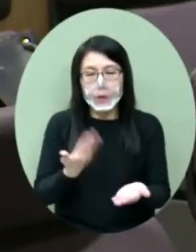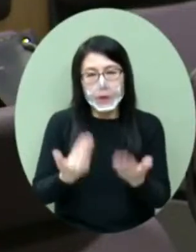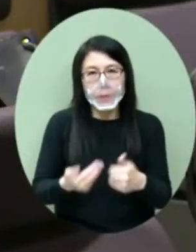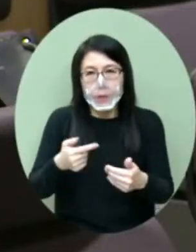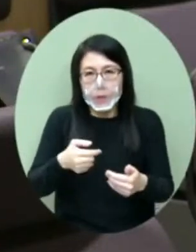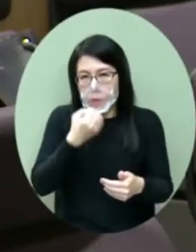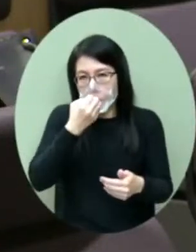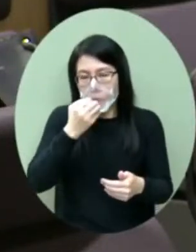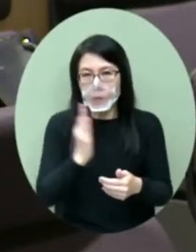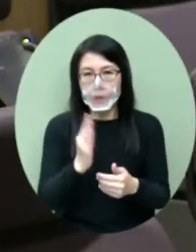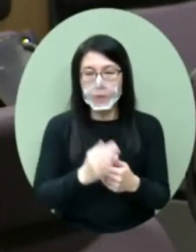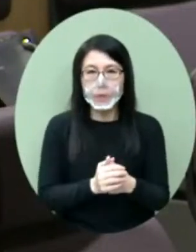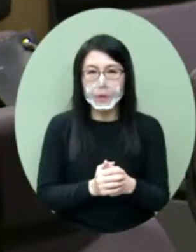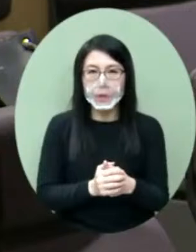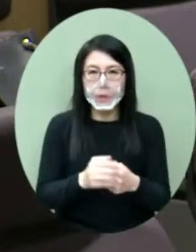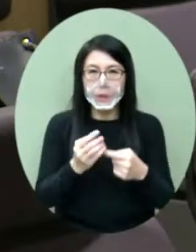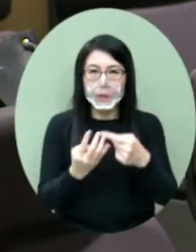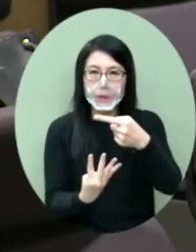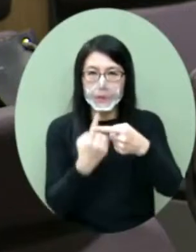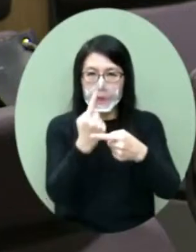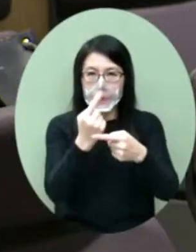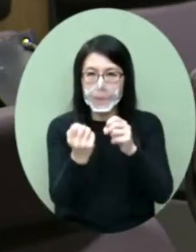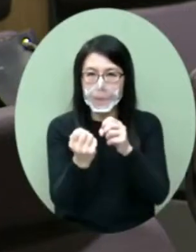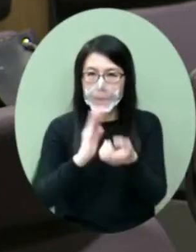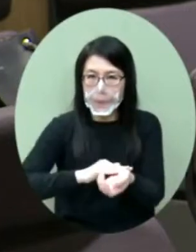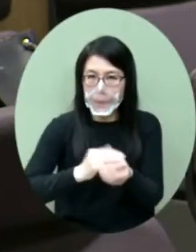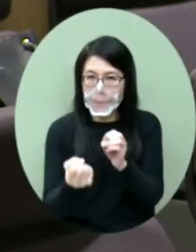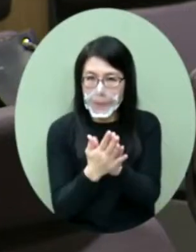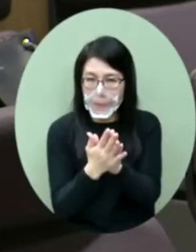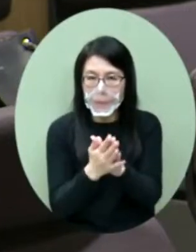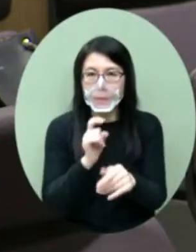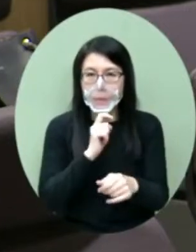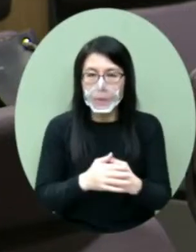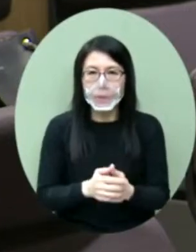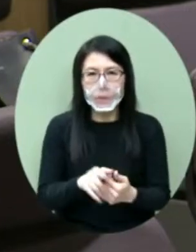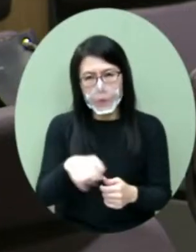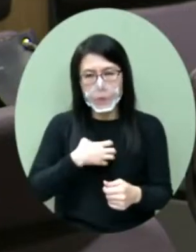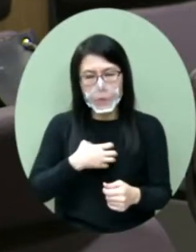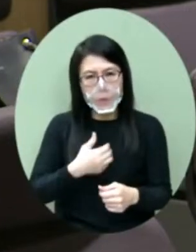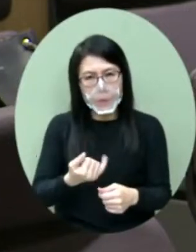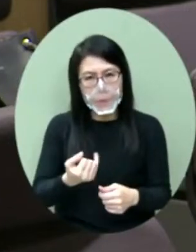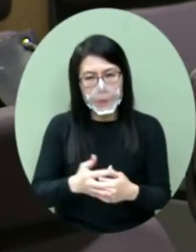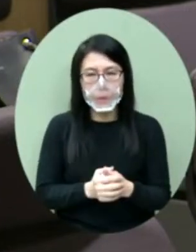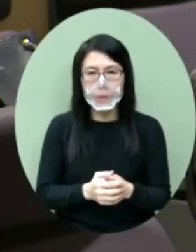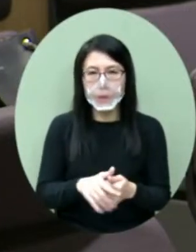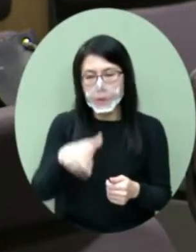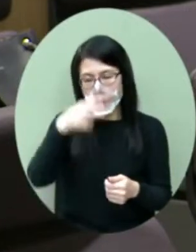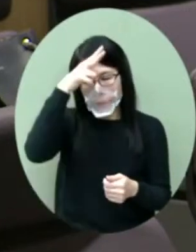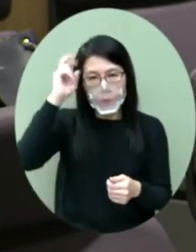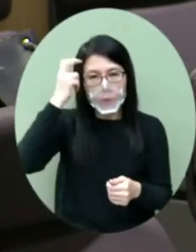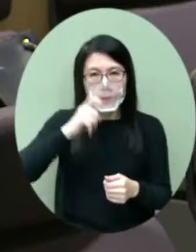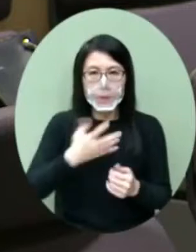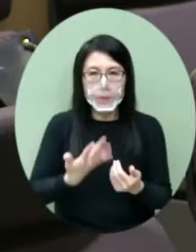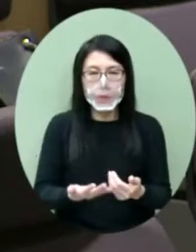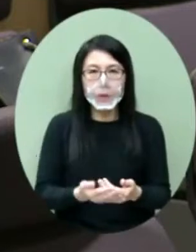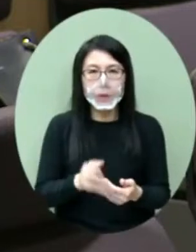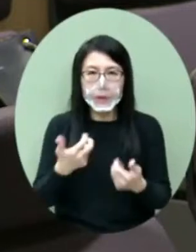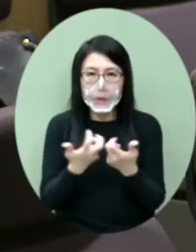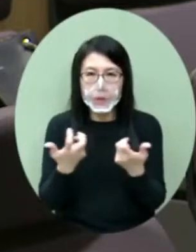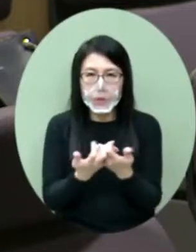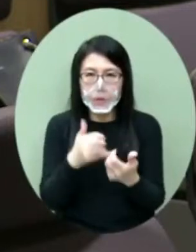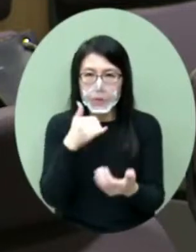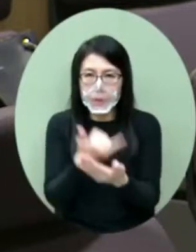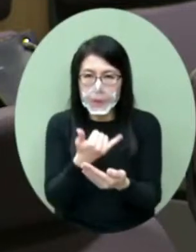should be more than 1 million. With a quarter of the population infected, Do you agree with this? Would the